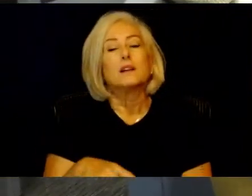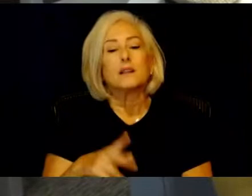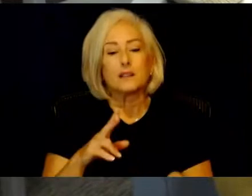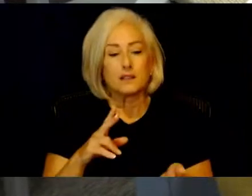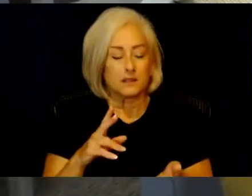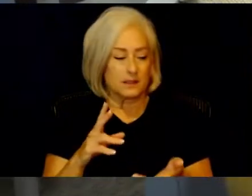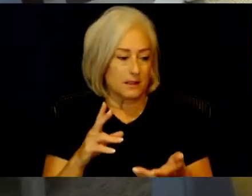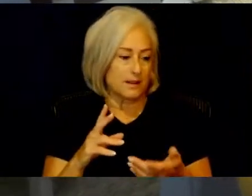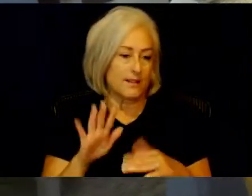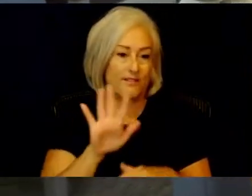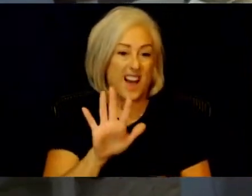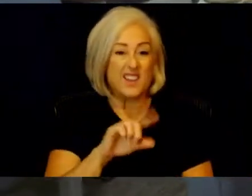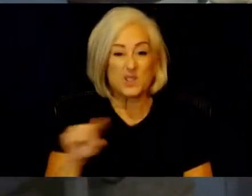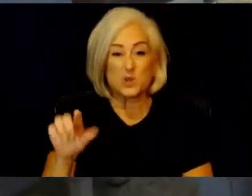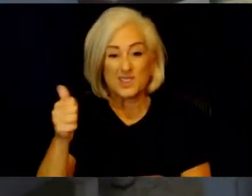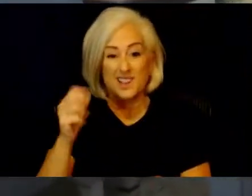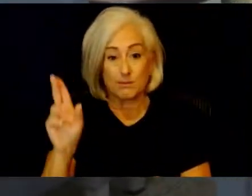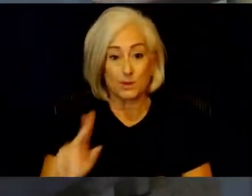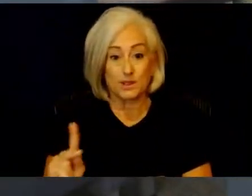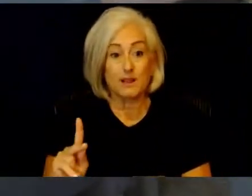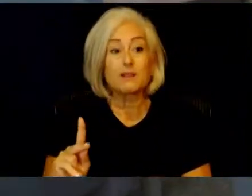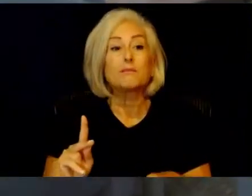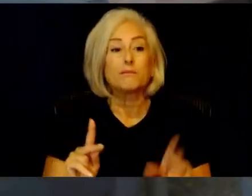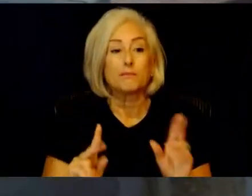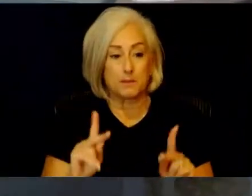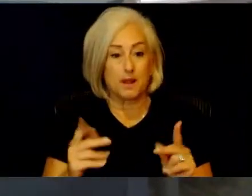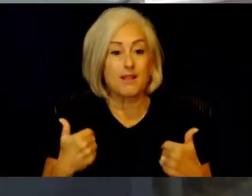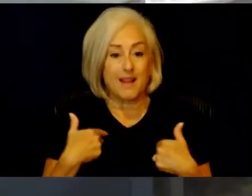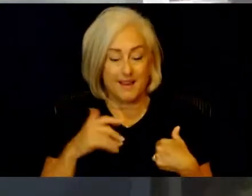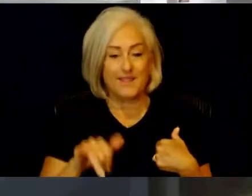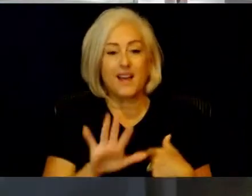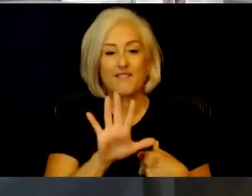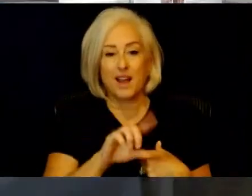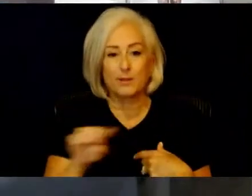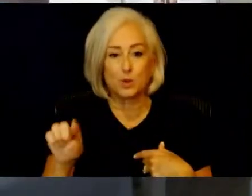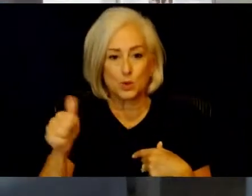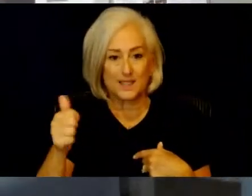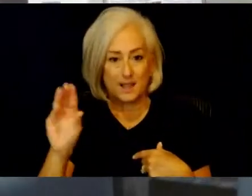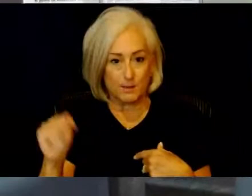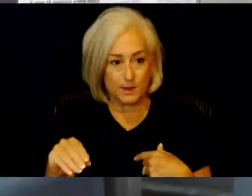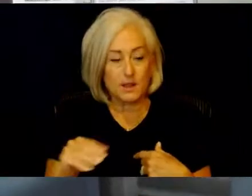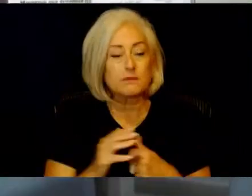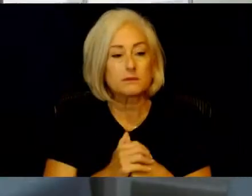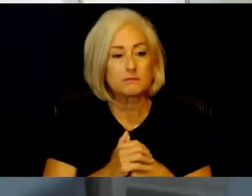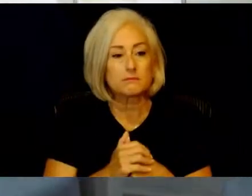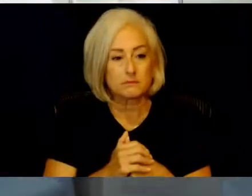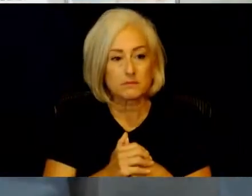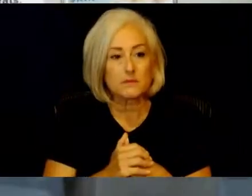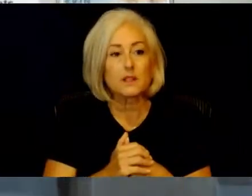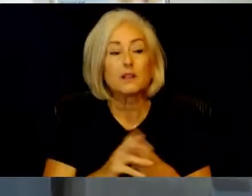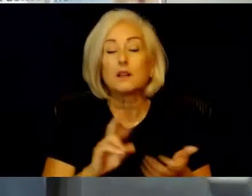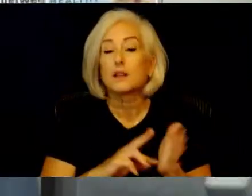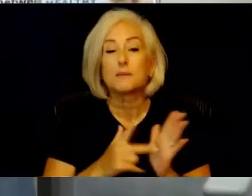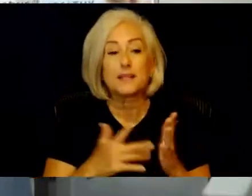to 10% of the population, and it basically is a partial or a complete obstruction of flow of air into the lungs. So when we breathe